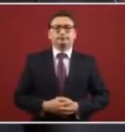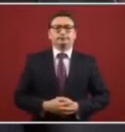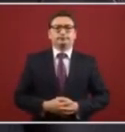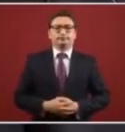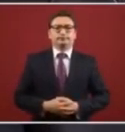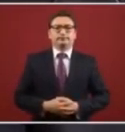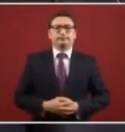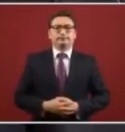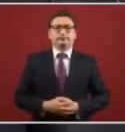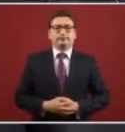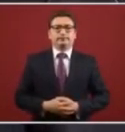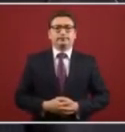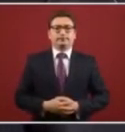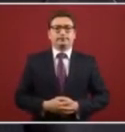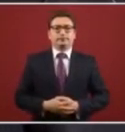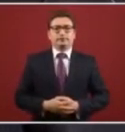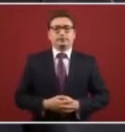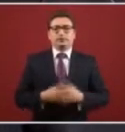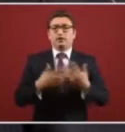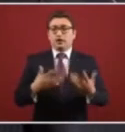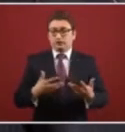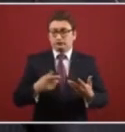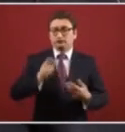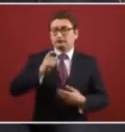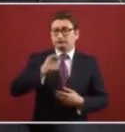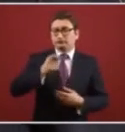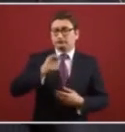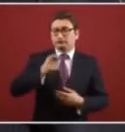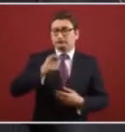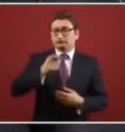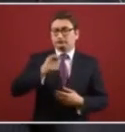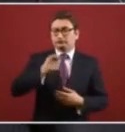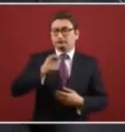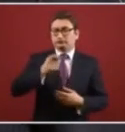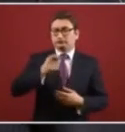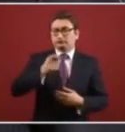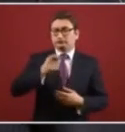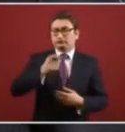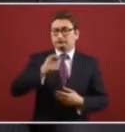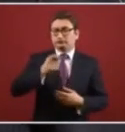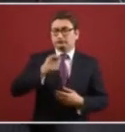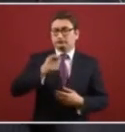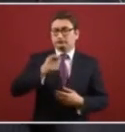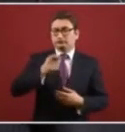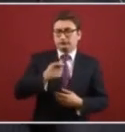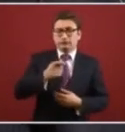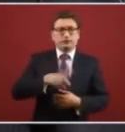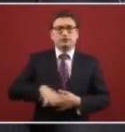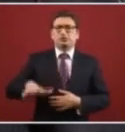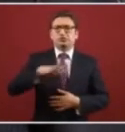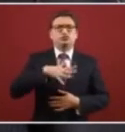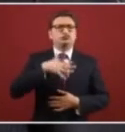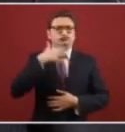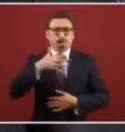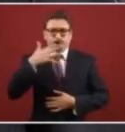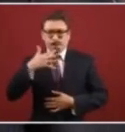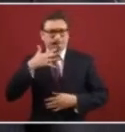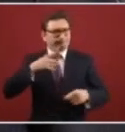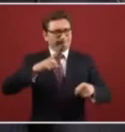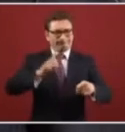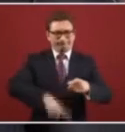Incluye el que no haya corrupción. And this includes that there not be any corruption.